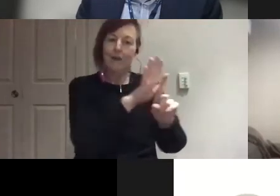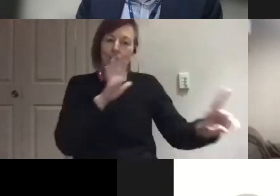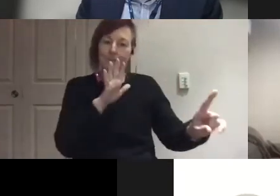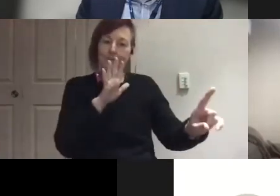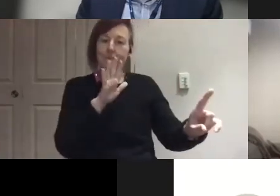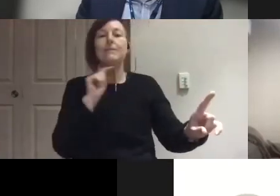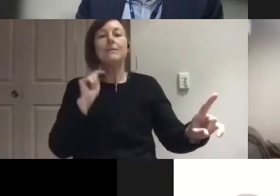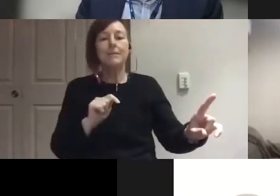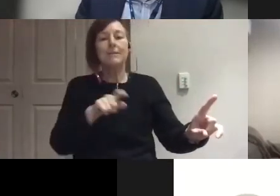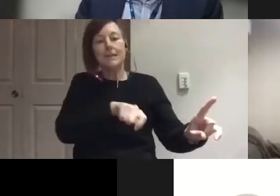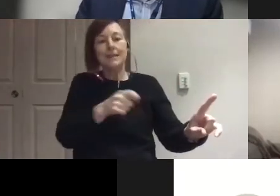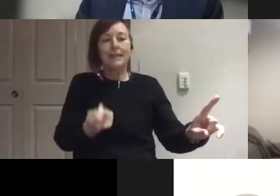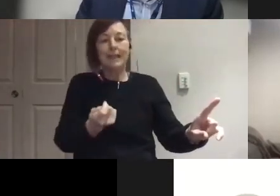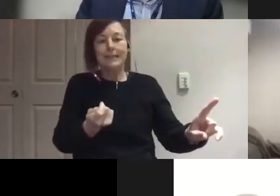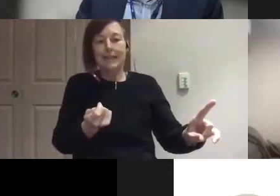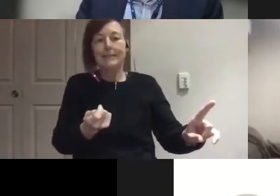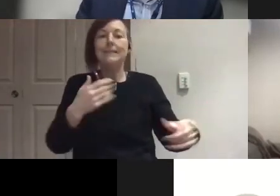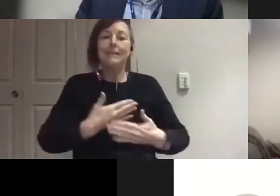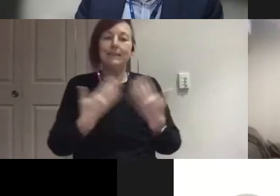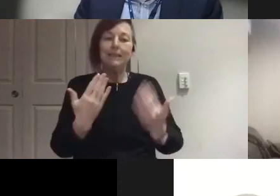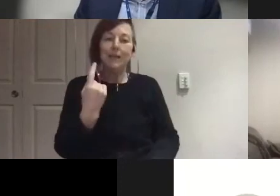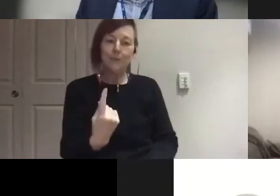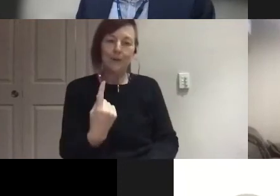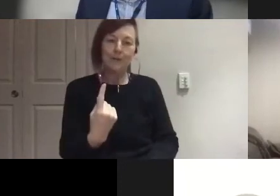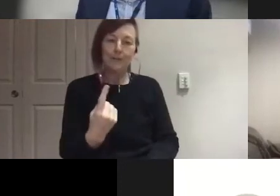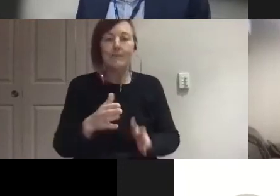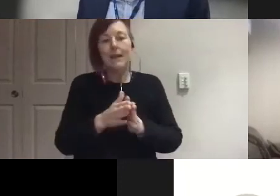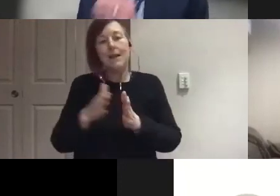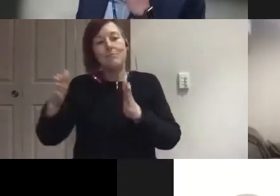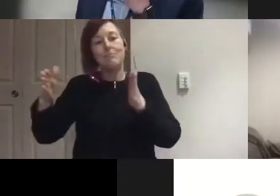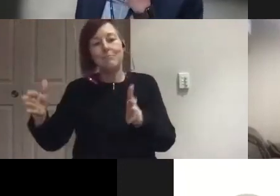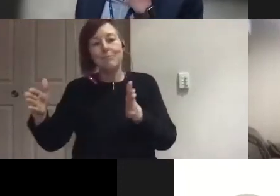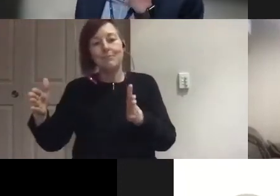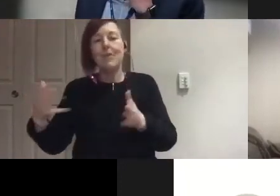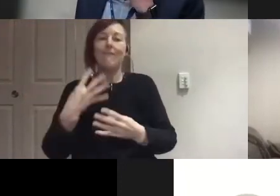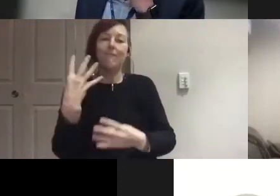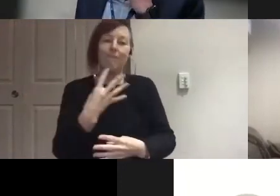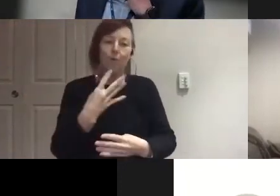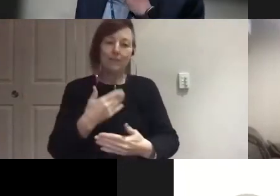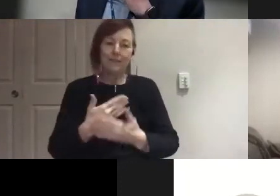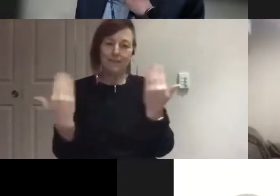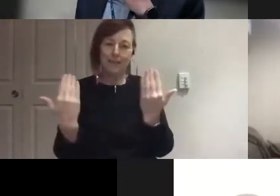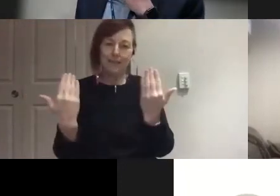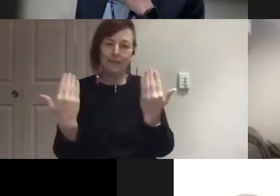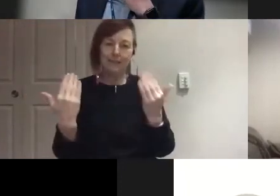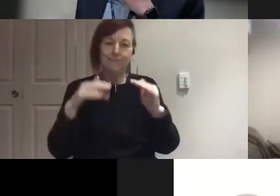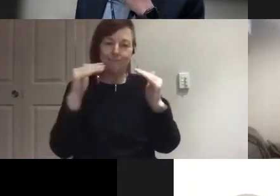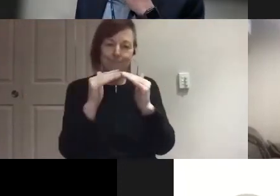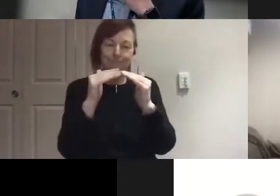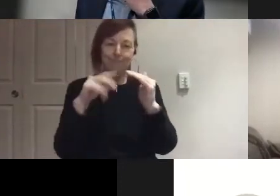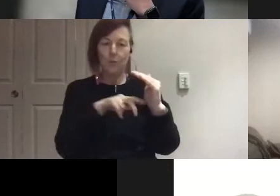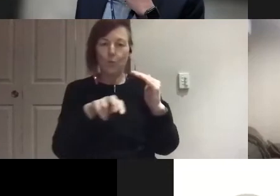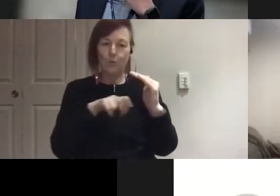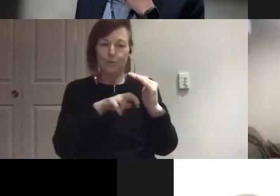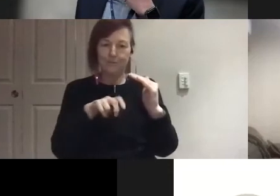afterwards, and then you have 14 days counting that Thursday as the first day of quarantine. And technically, legally, you're released at